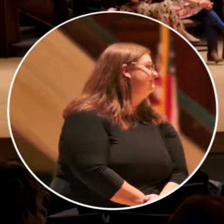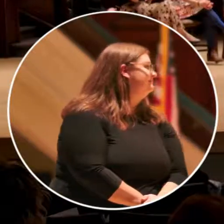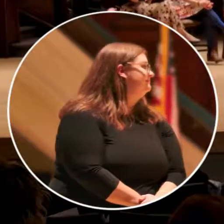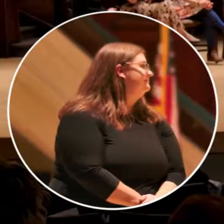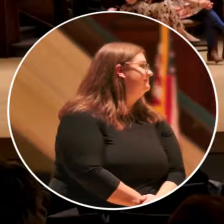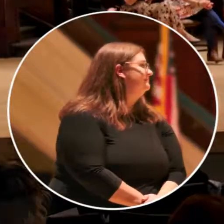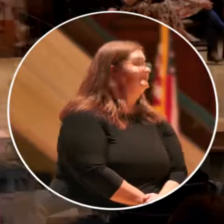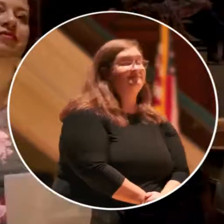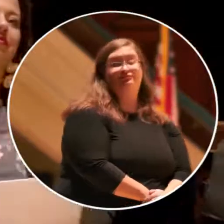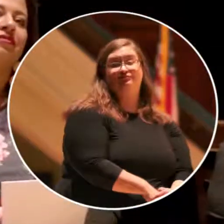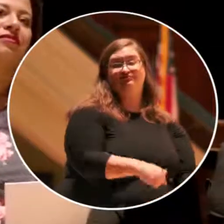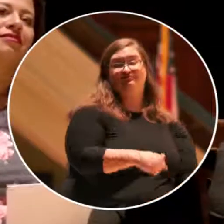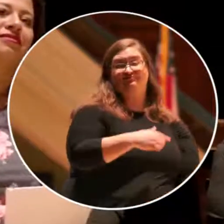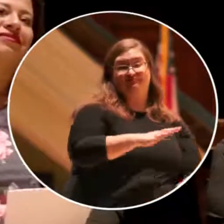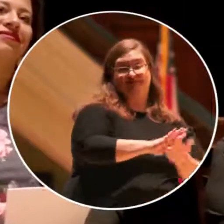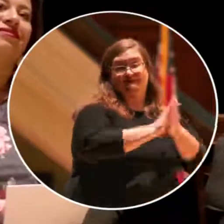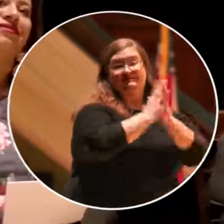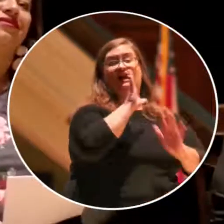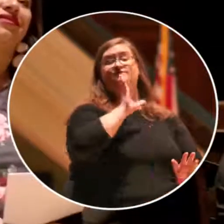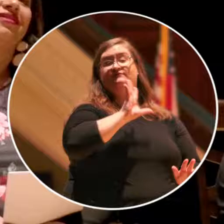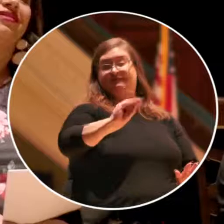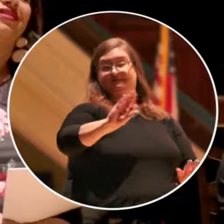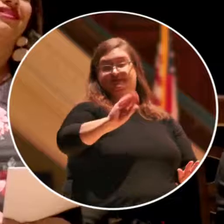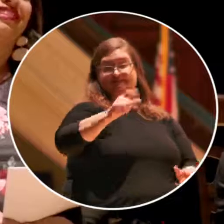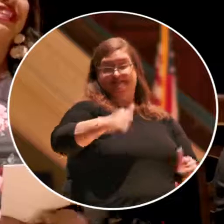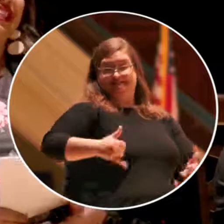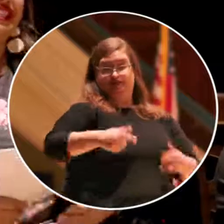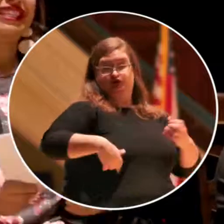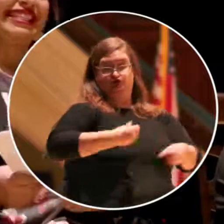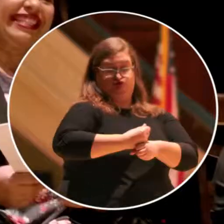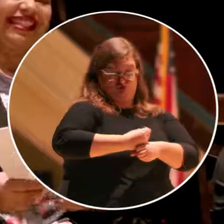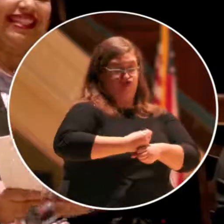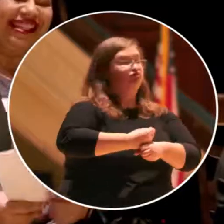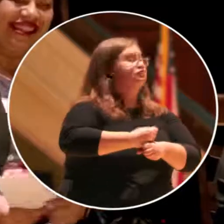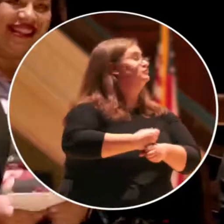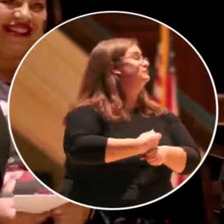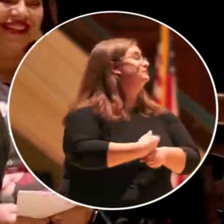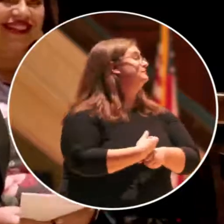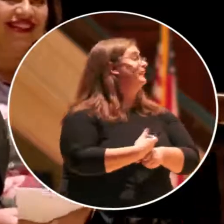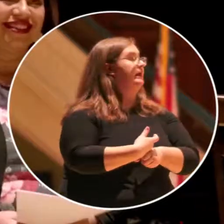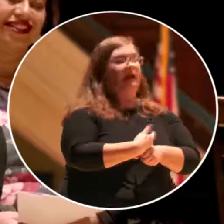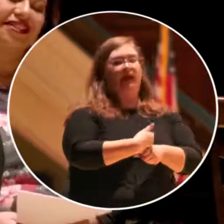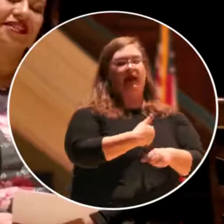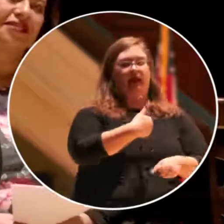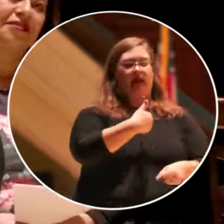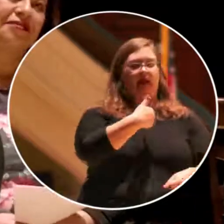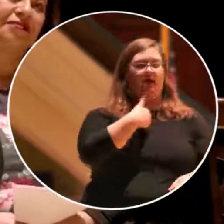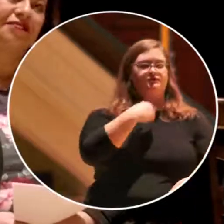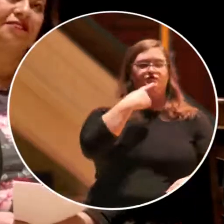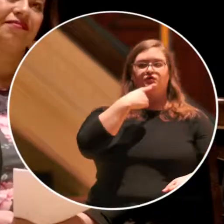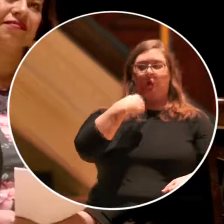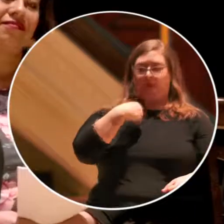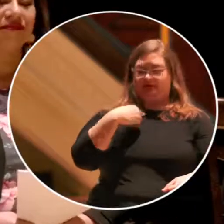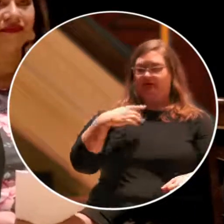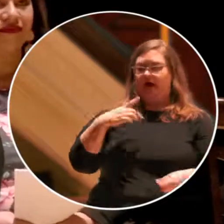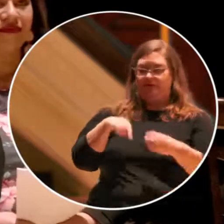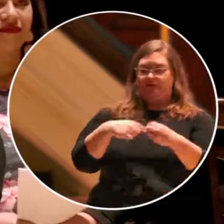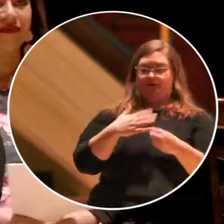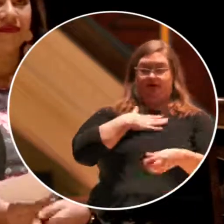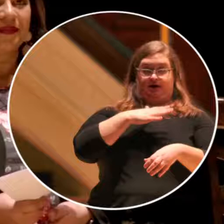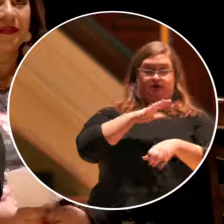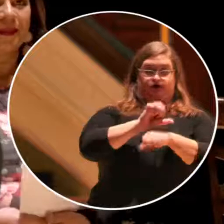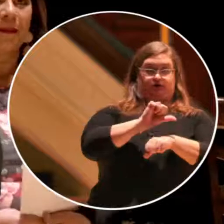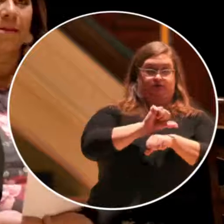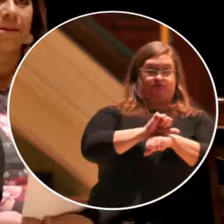I turned 50 this year. In my entire childhood, I was told 2 things about this landmark. 1, I